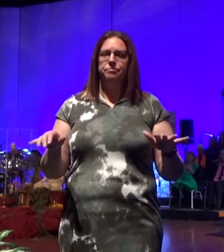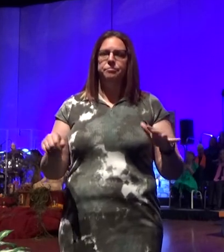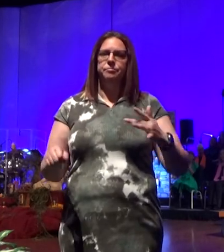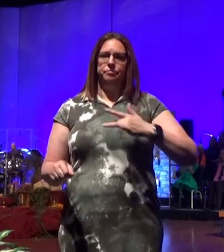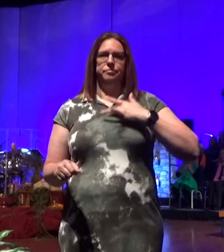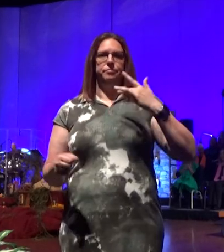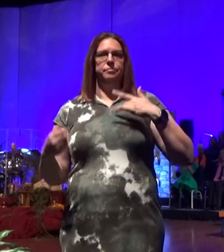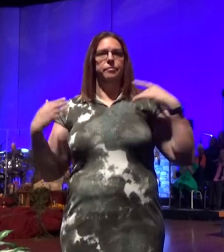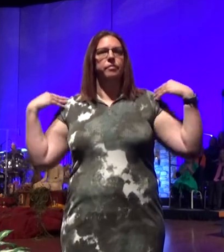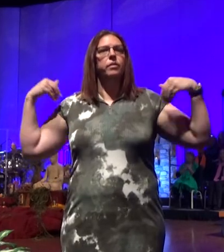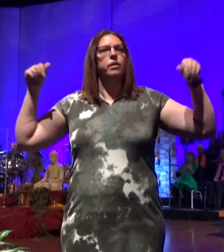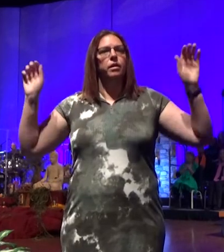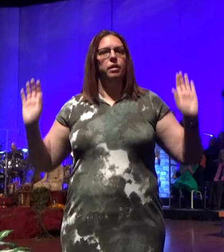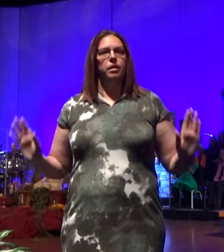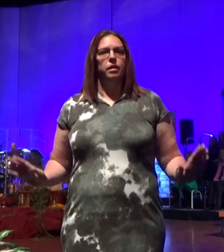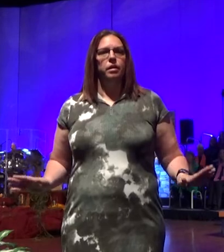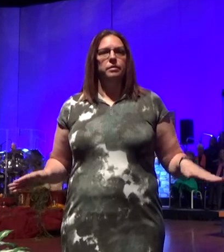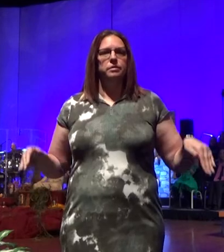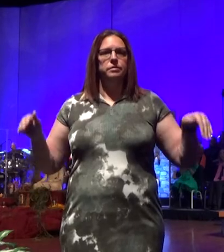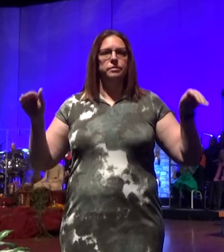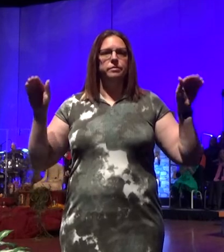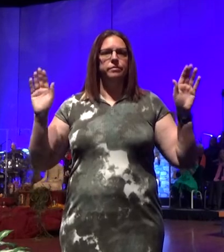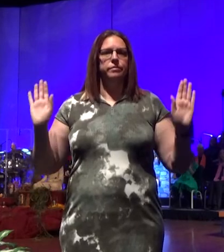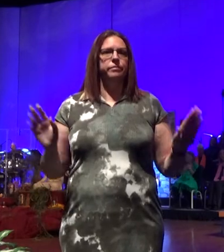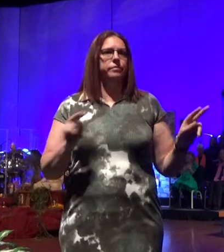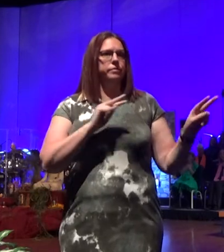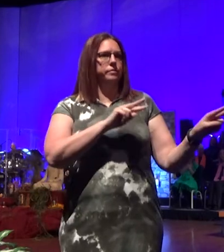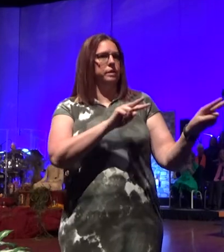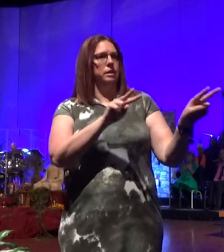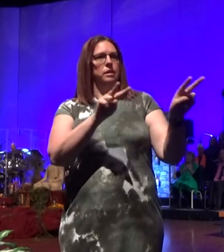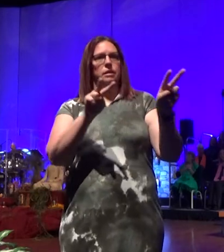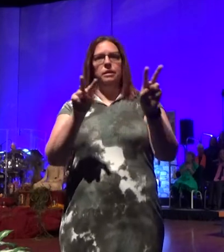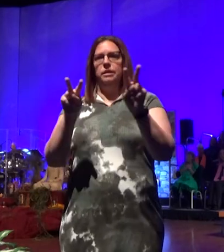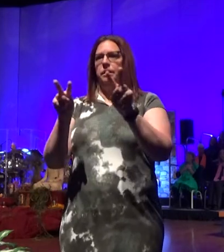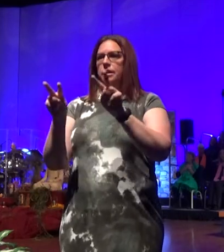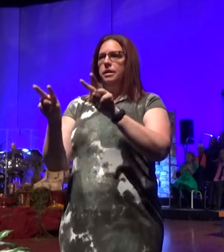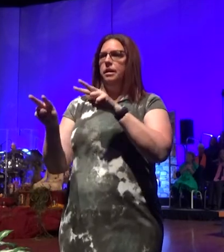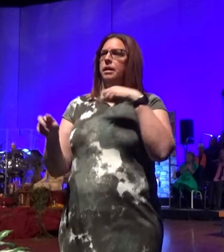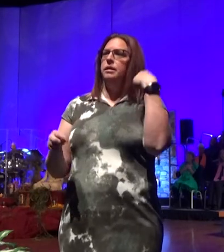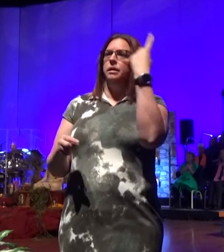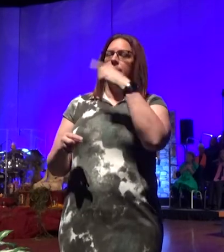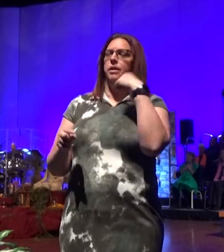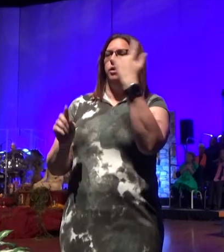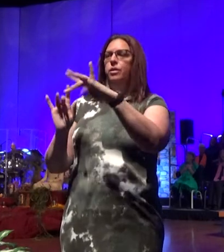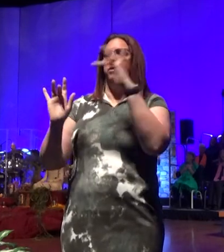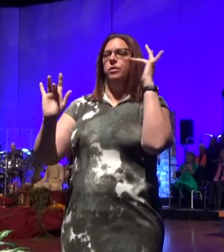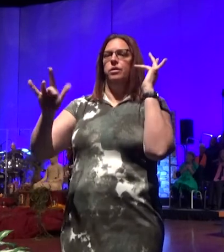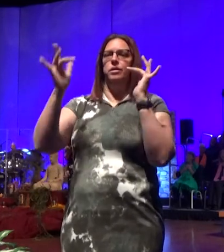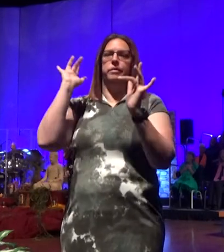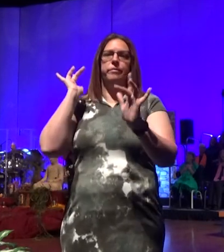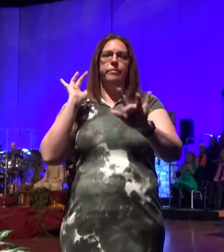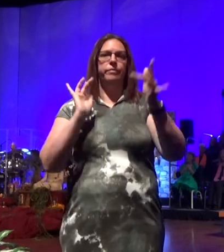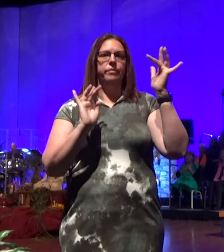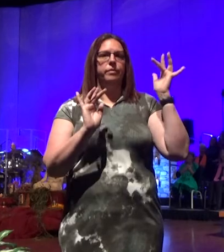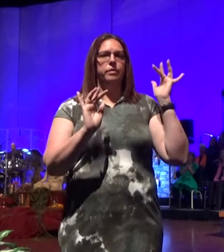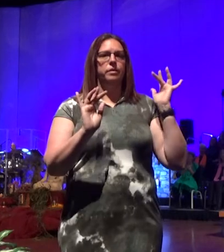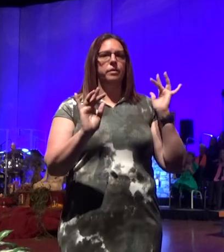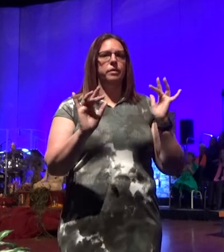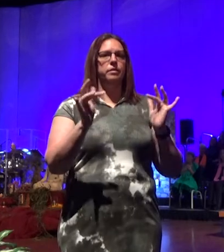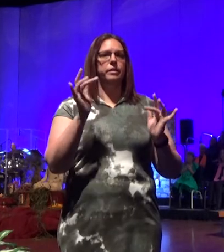I can hear the brush of angel wings. I see glory on each